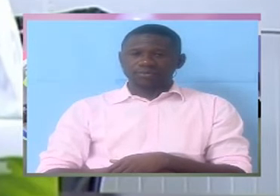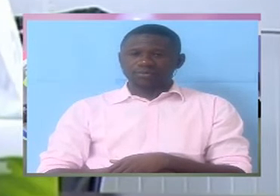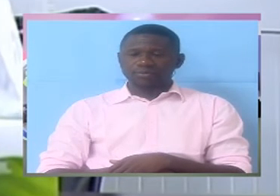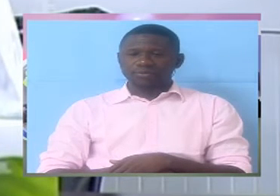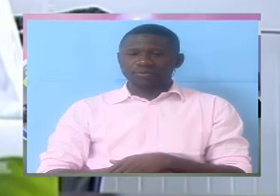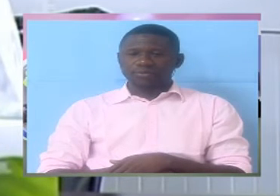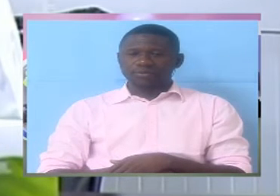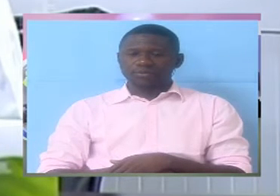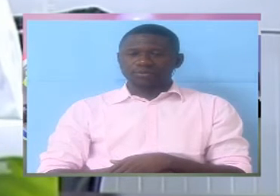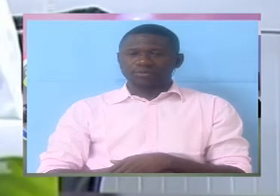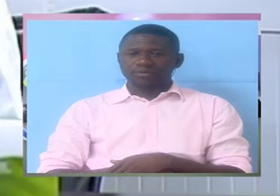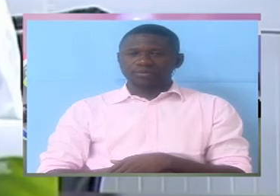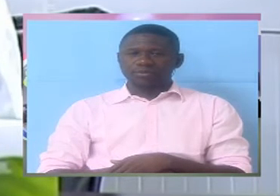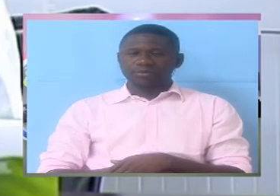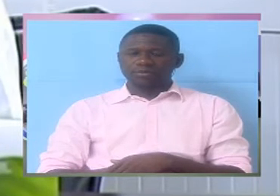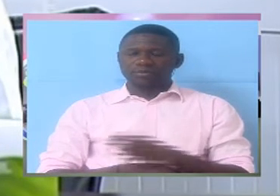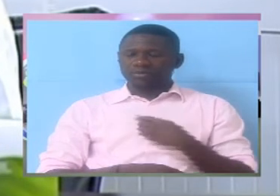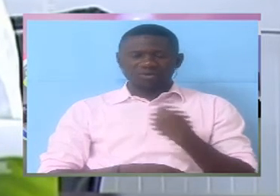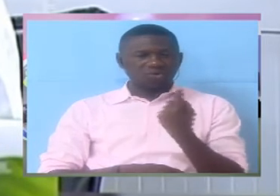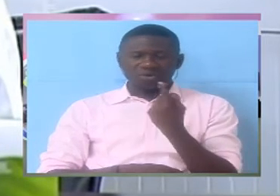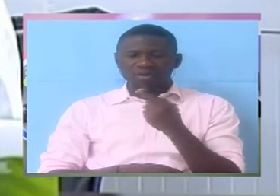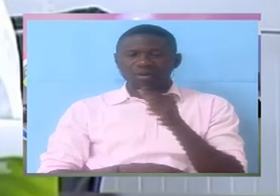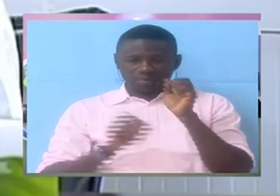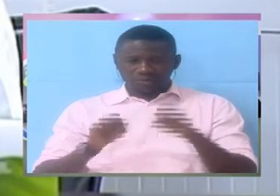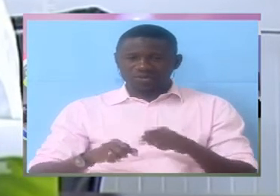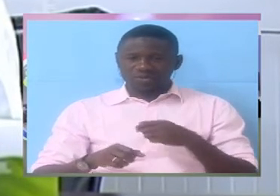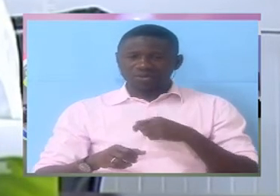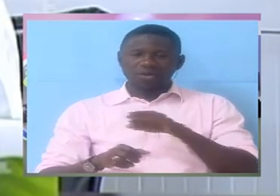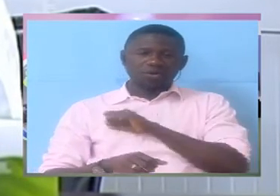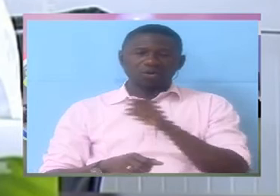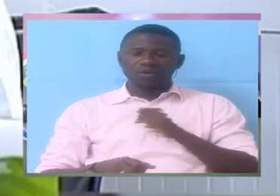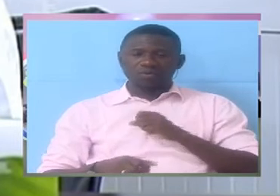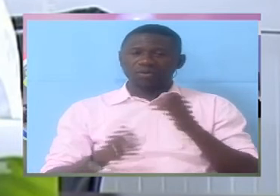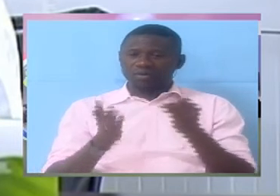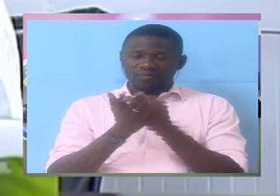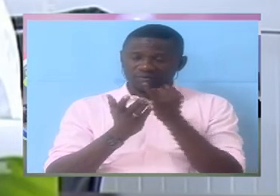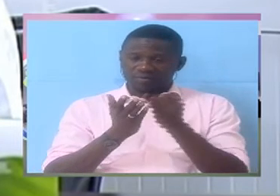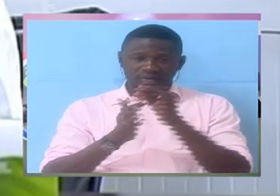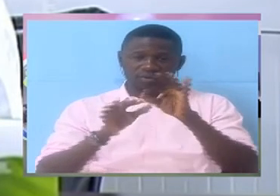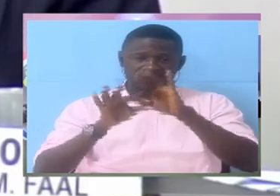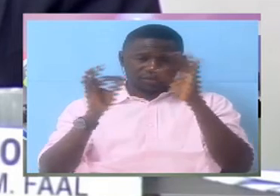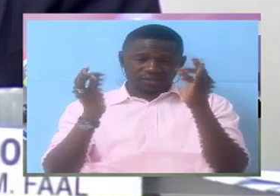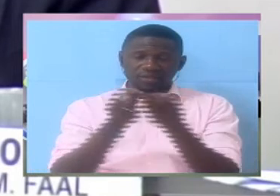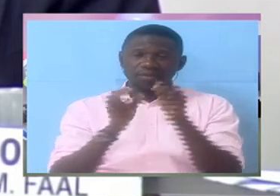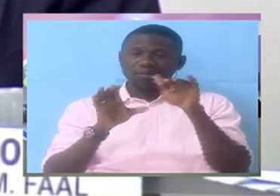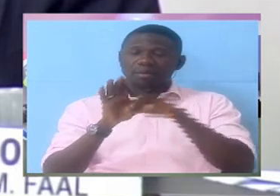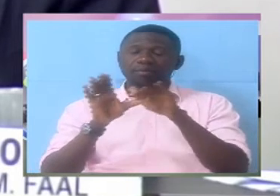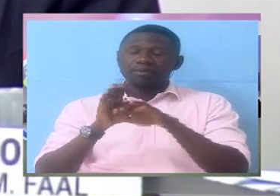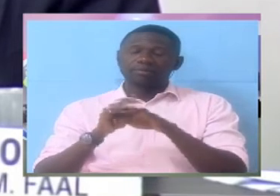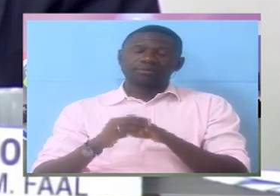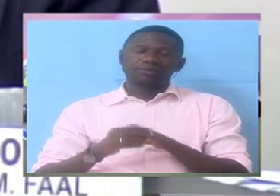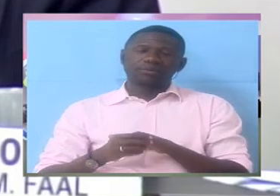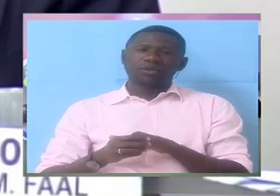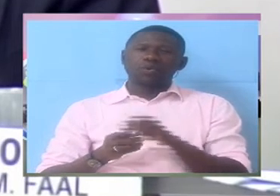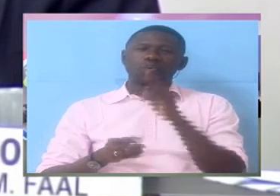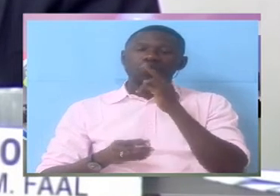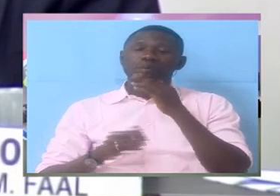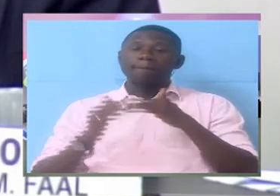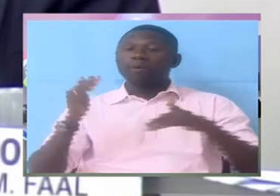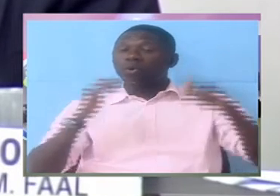That could only be our investigators. Who were the most senior people present?